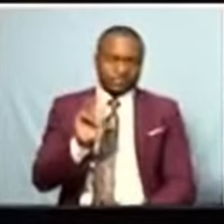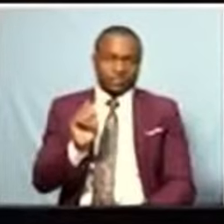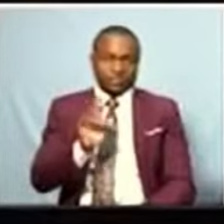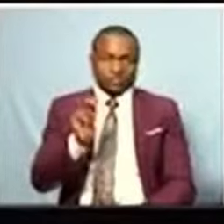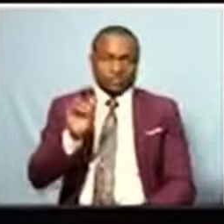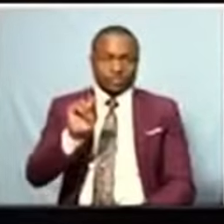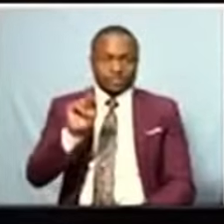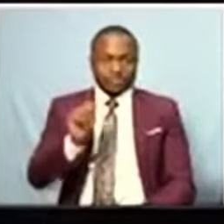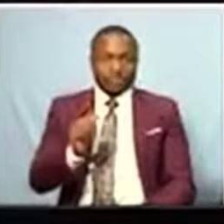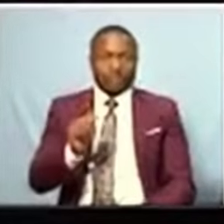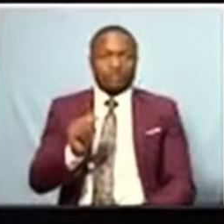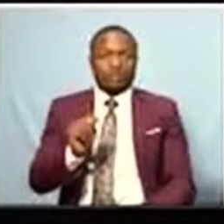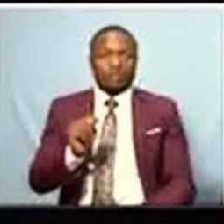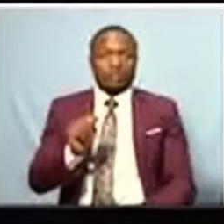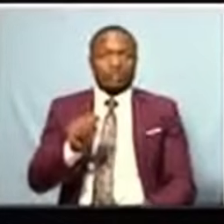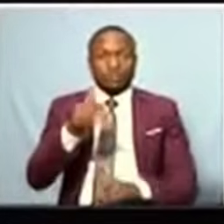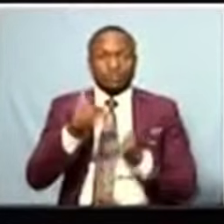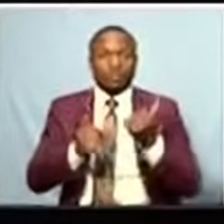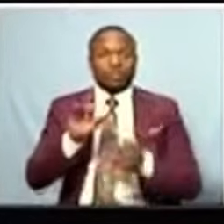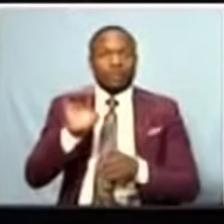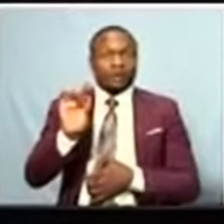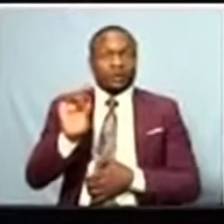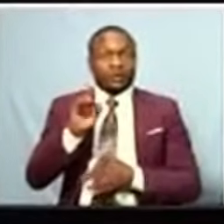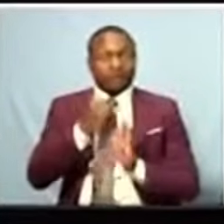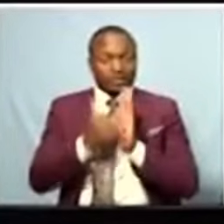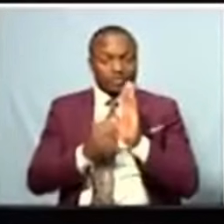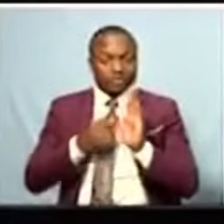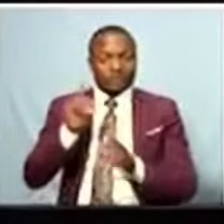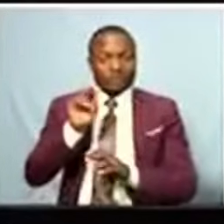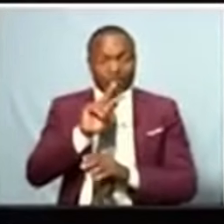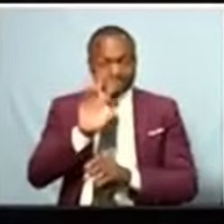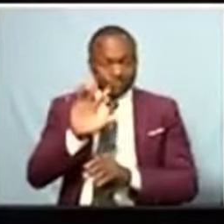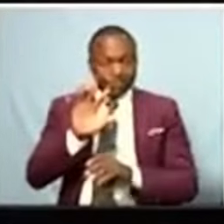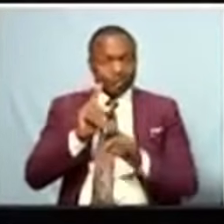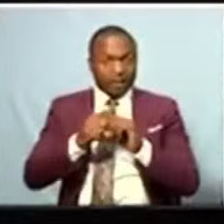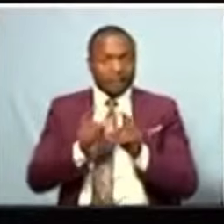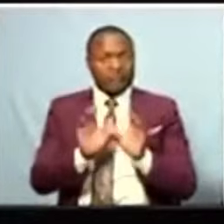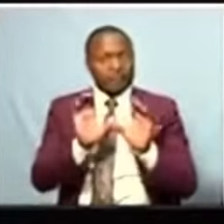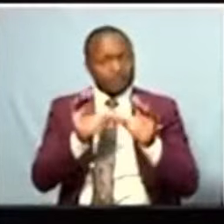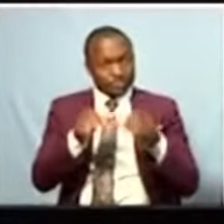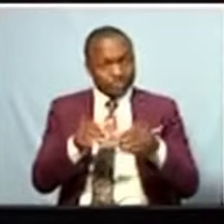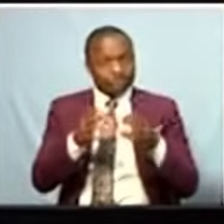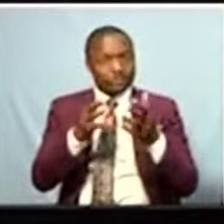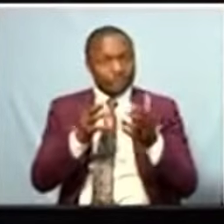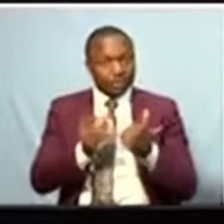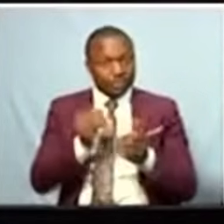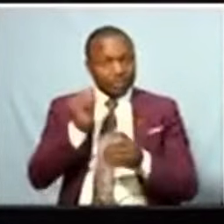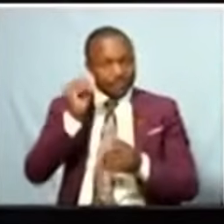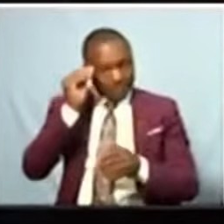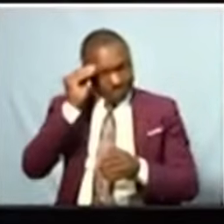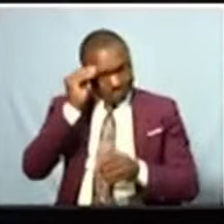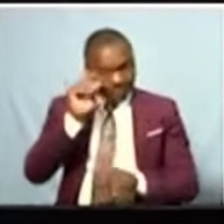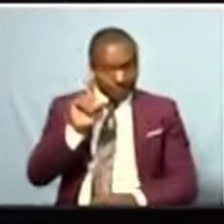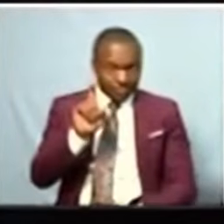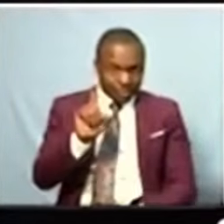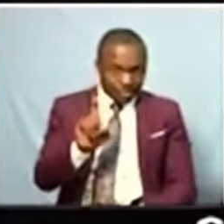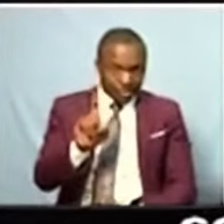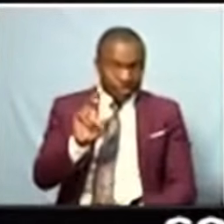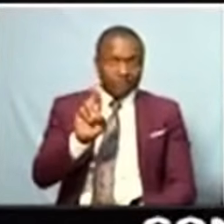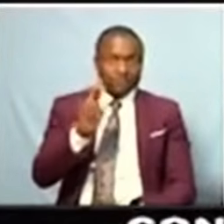2025. And PS response, she's saying, however, the committee may wish to note that X-ray